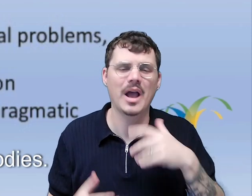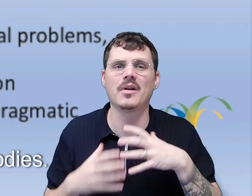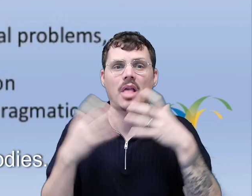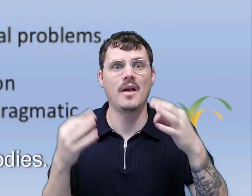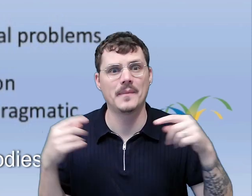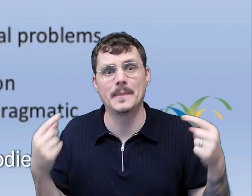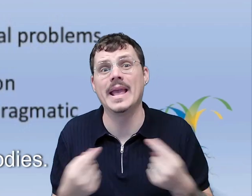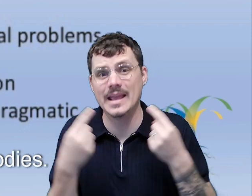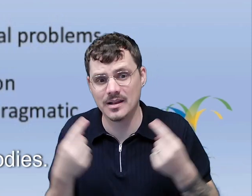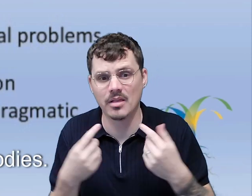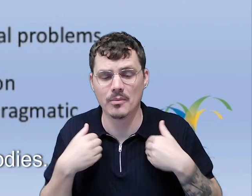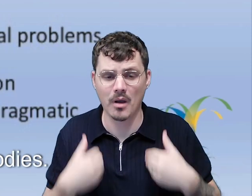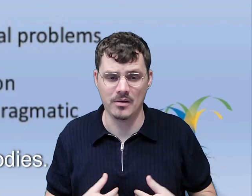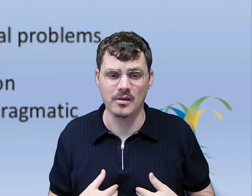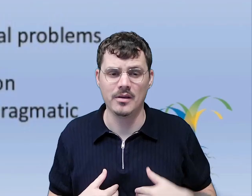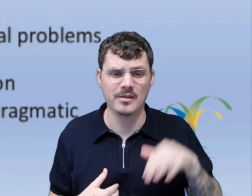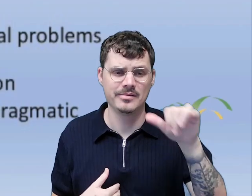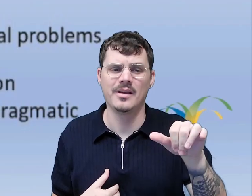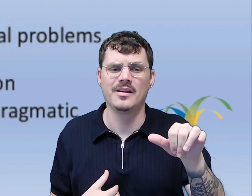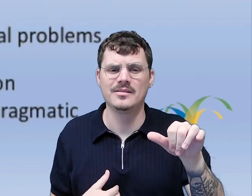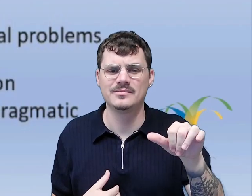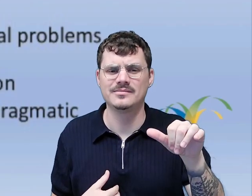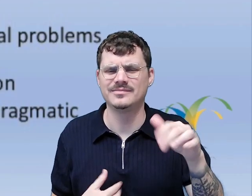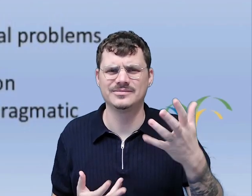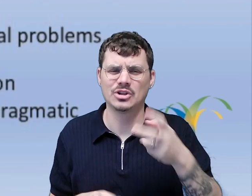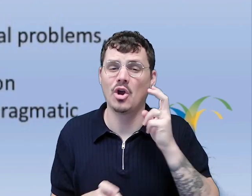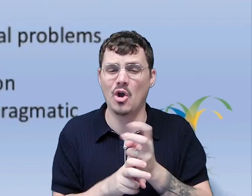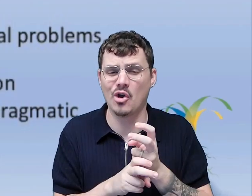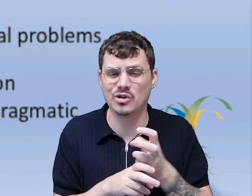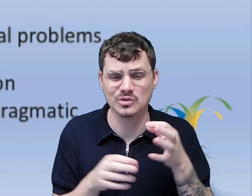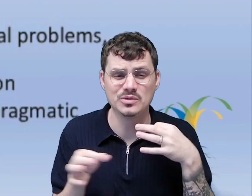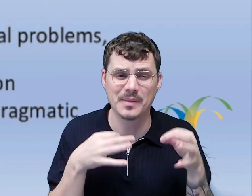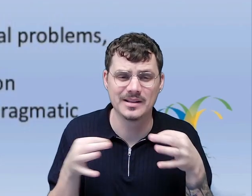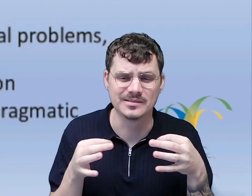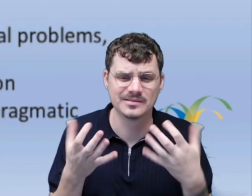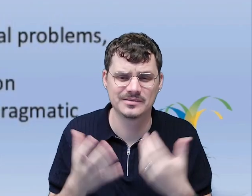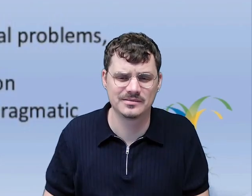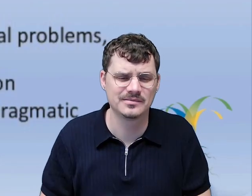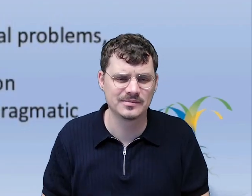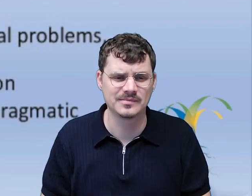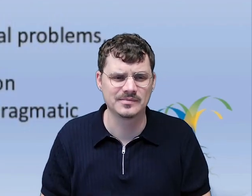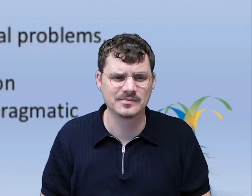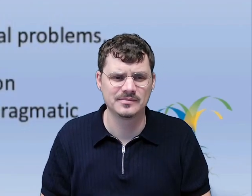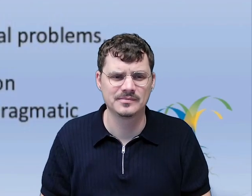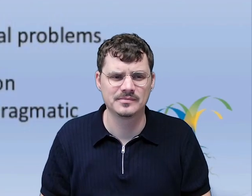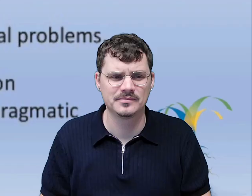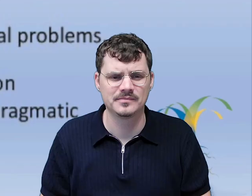often have a lot of pain in their bodies that is otherwise hard to explain,